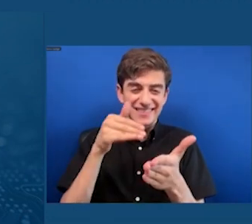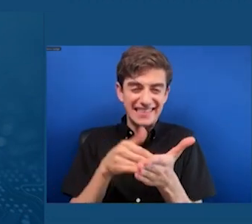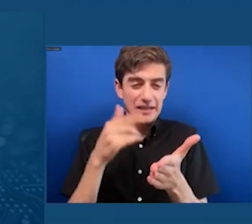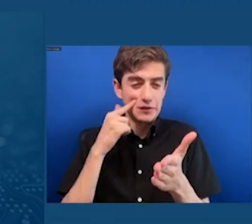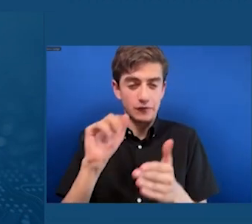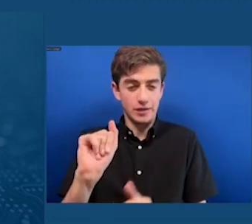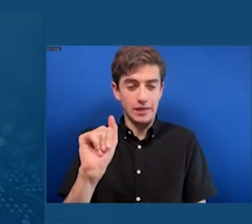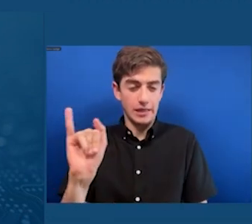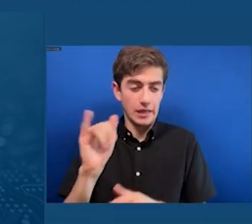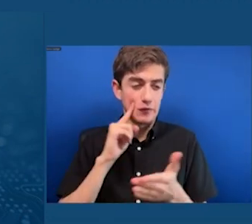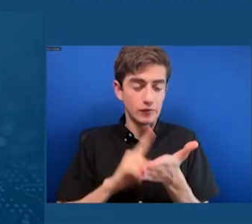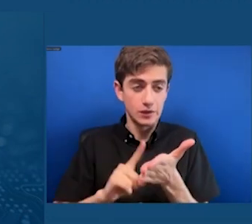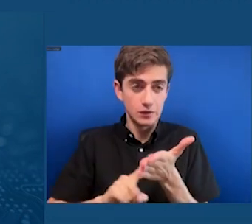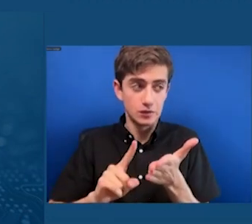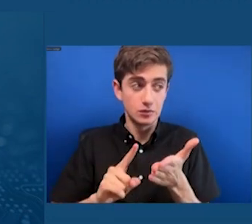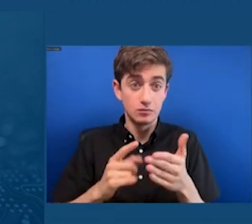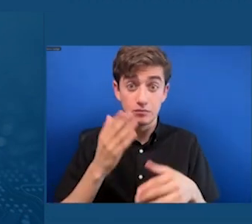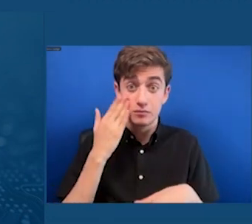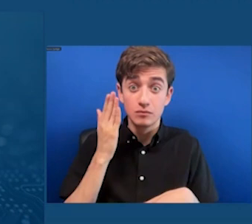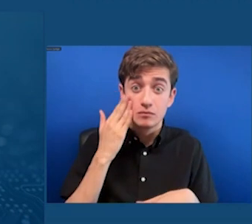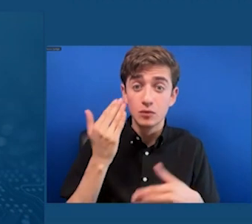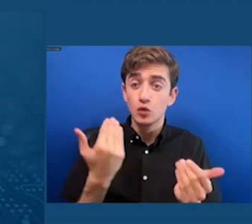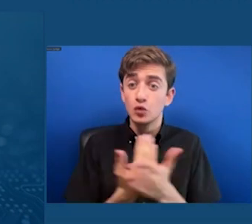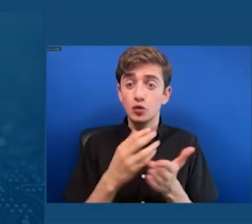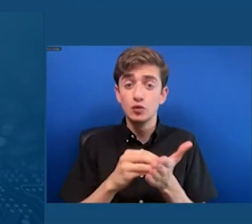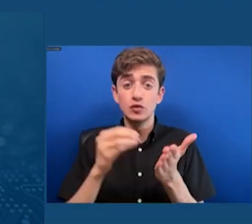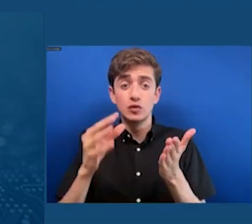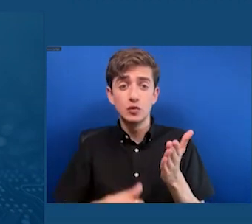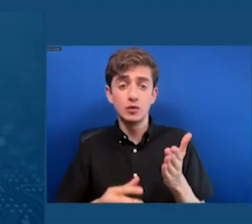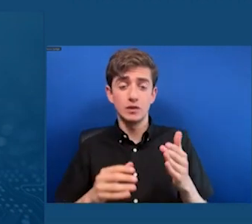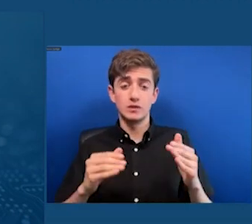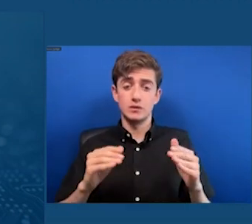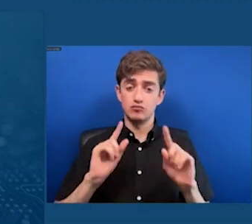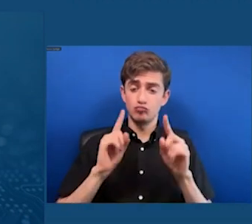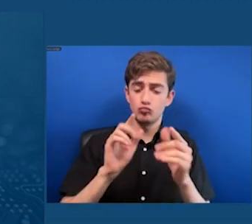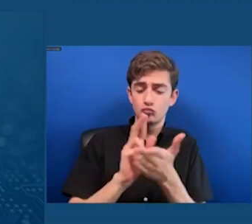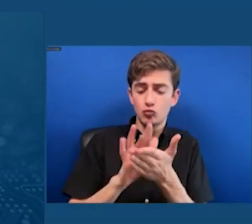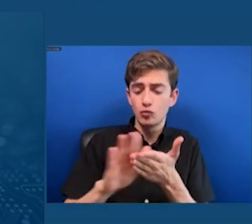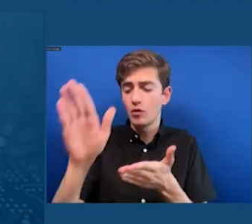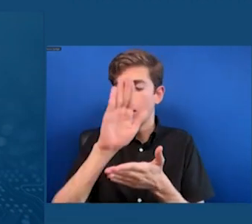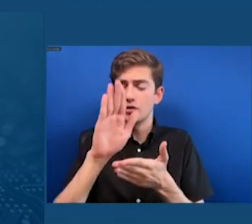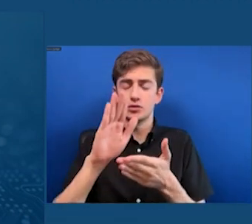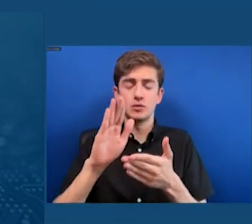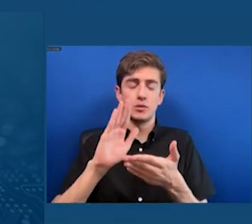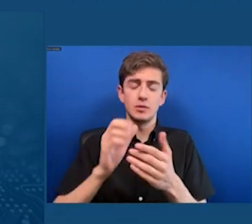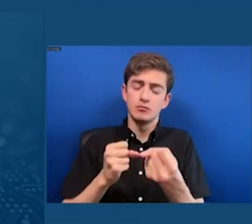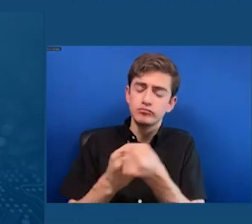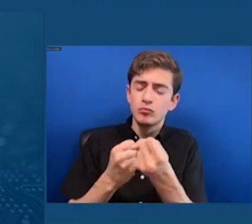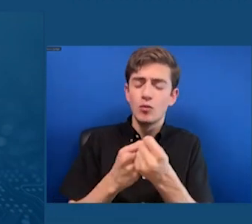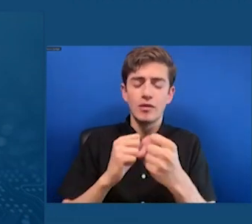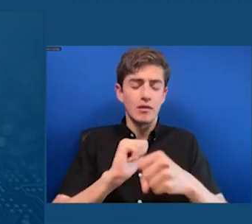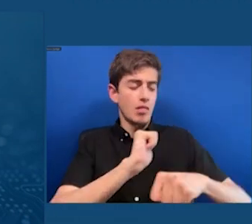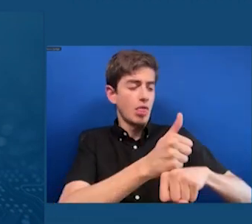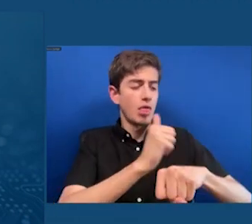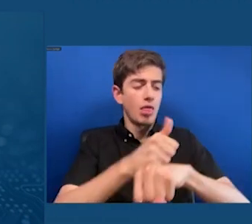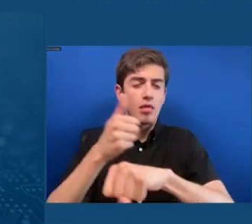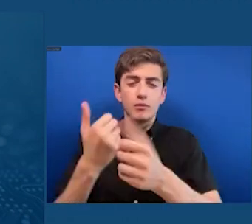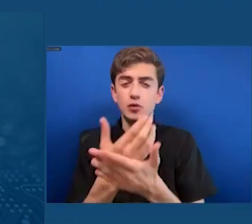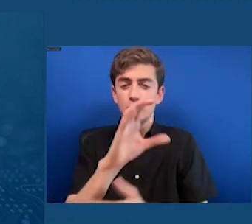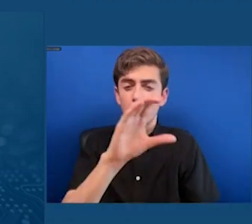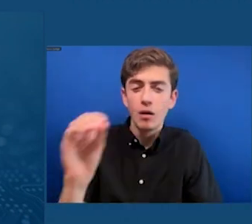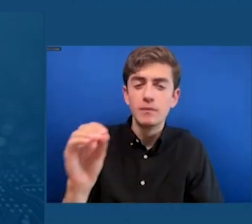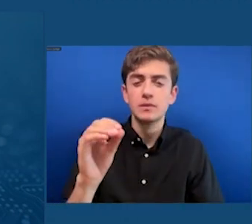as they launch new companies and products when they graduate, and literally transform the way that New Yorkers live their